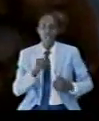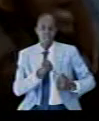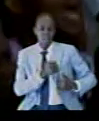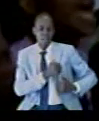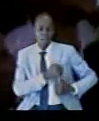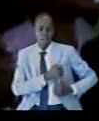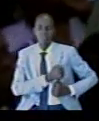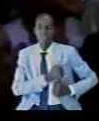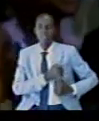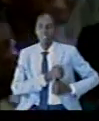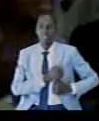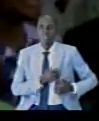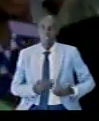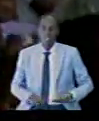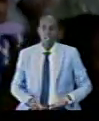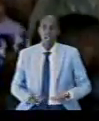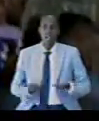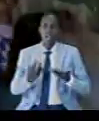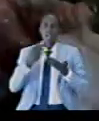an army